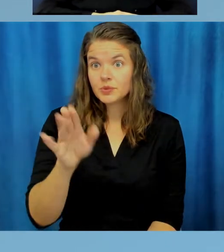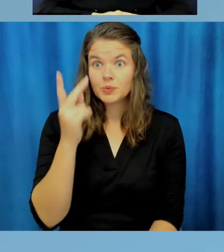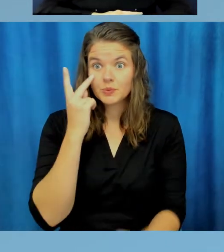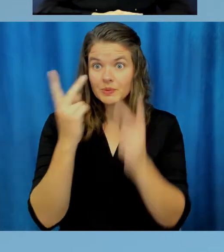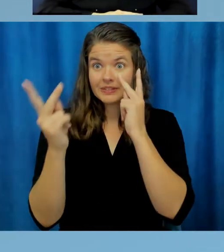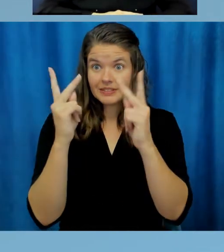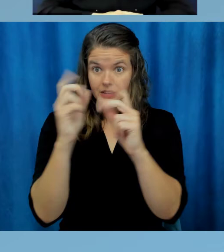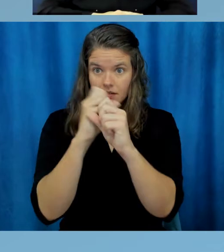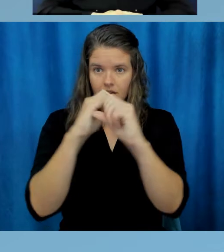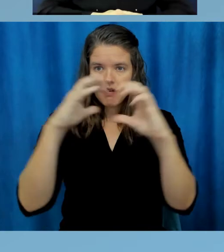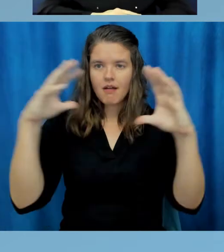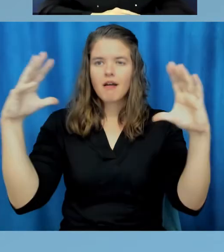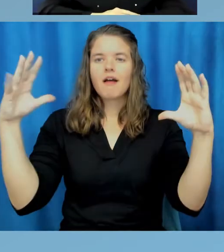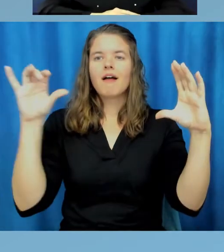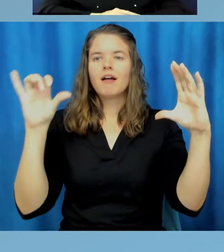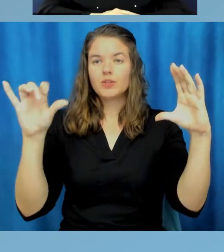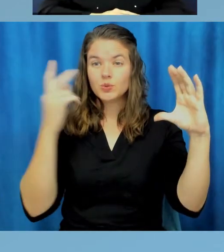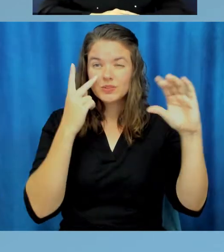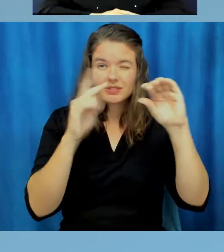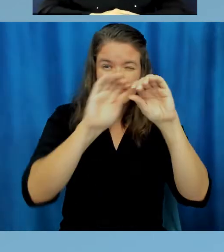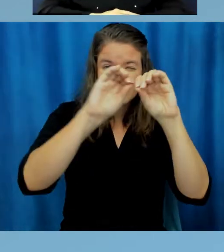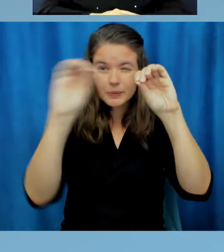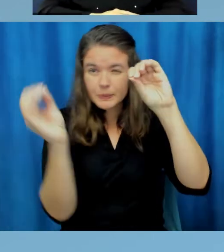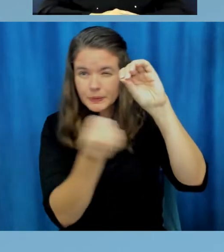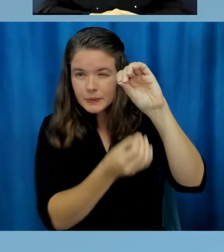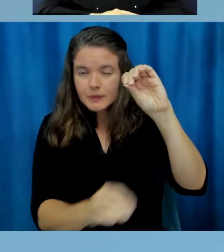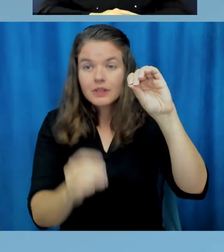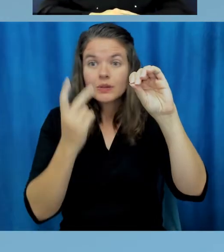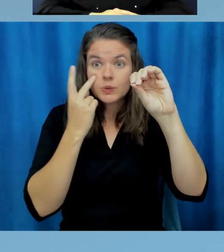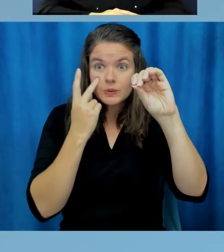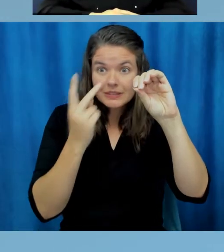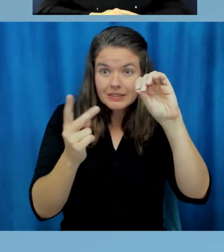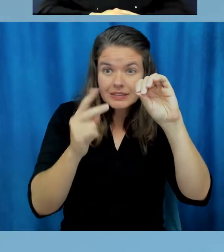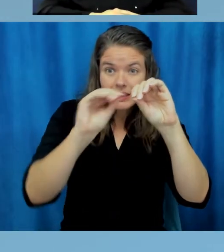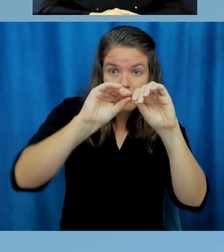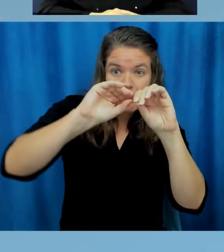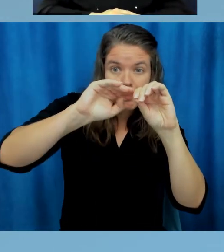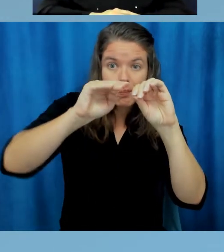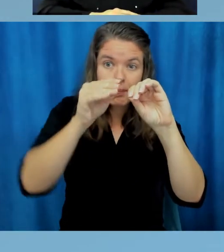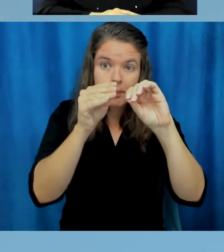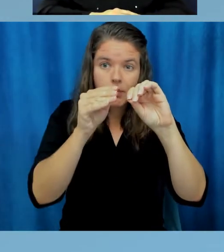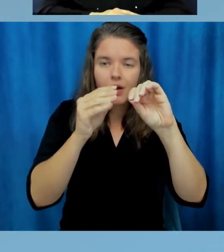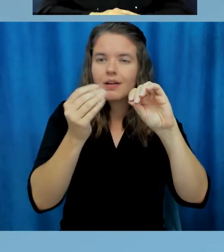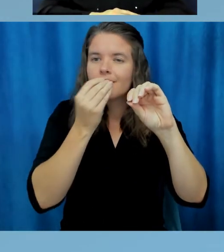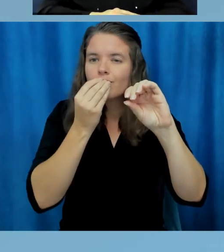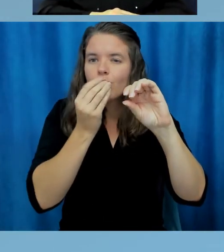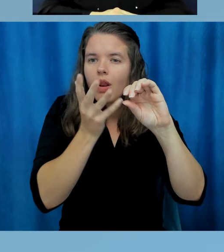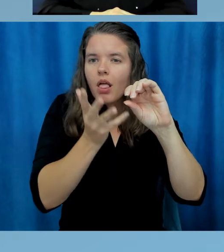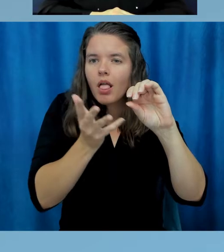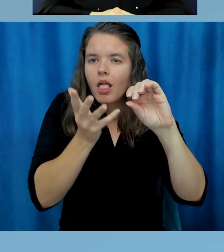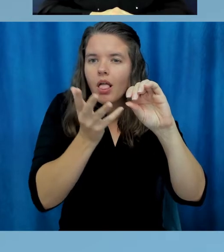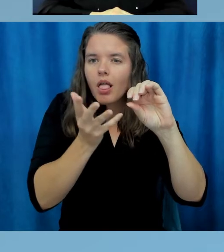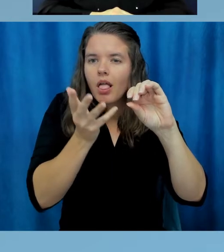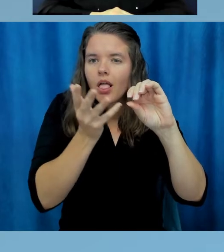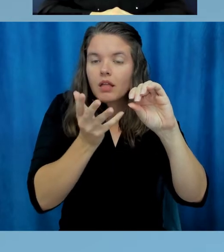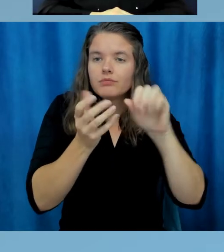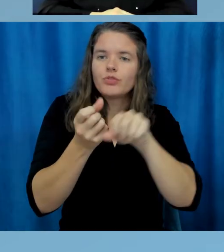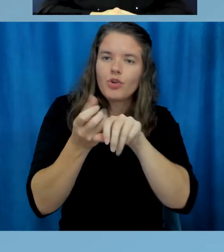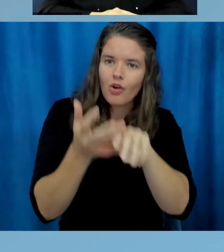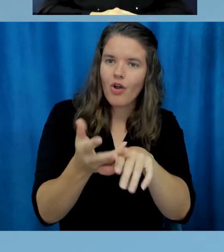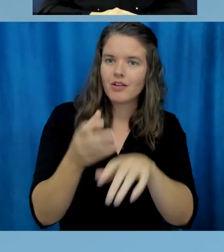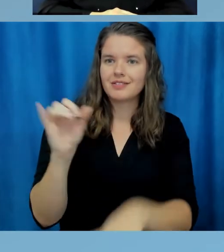you could see it. You could see the intestines, you could see the pockets, and you could see how food was lingering, causing an